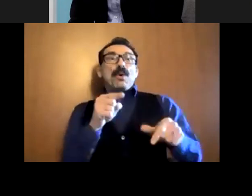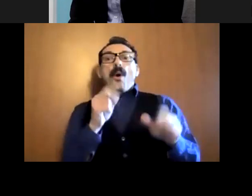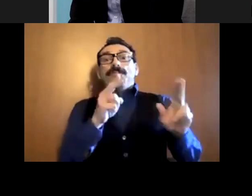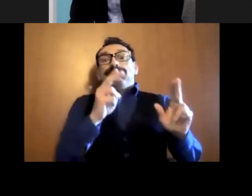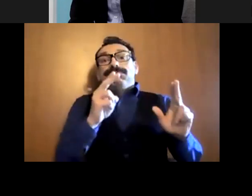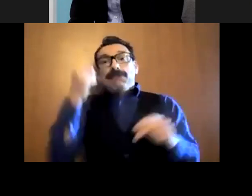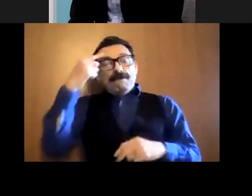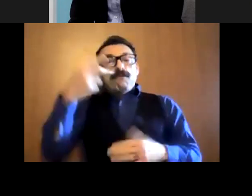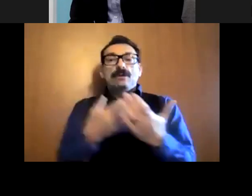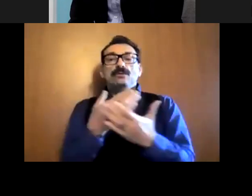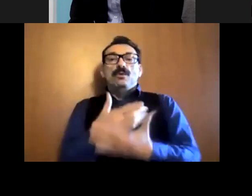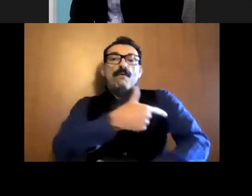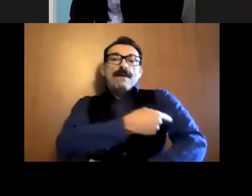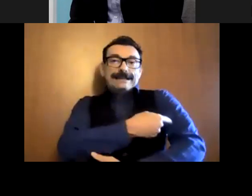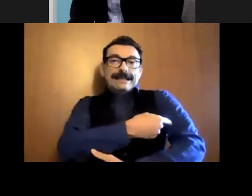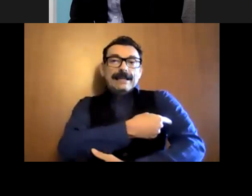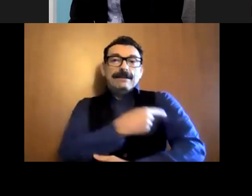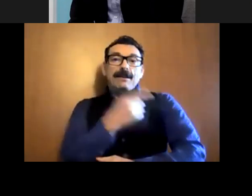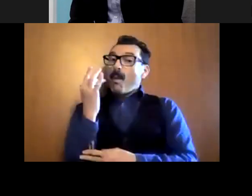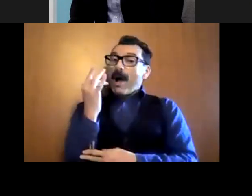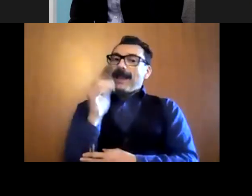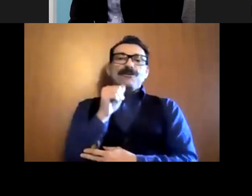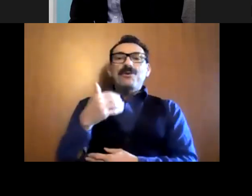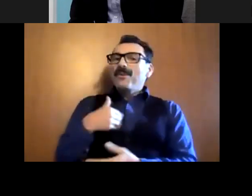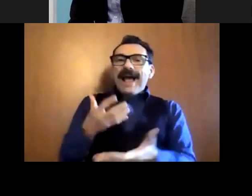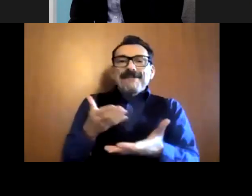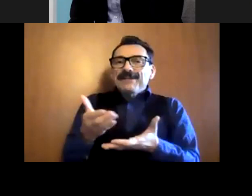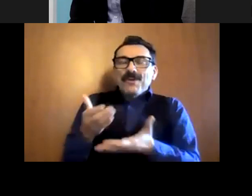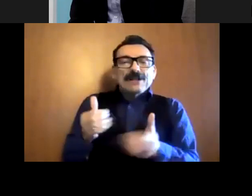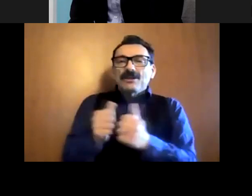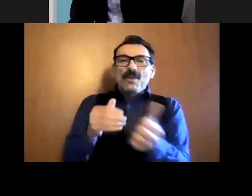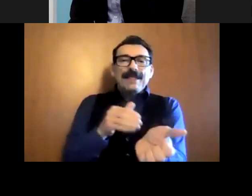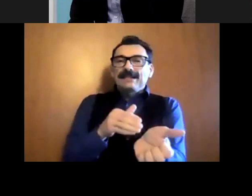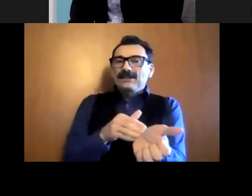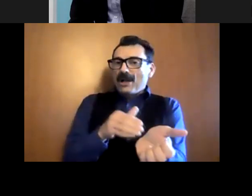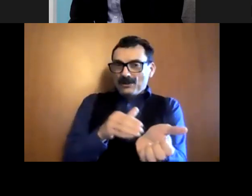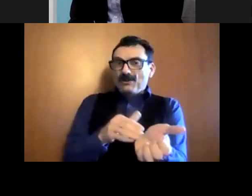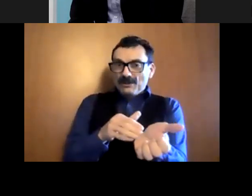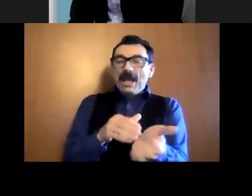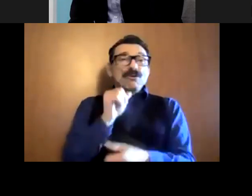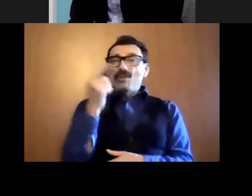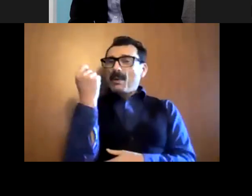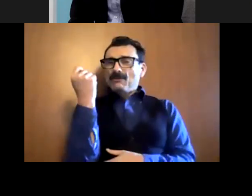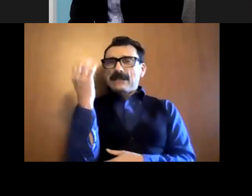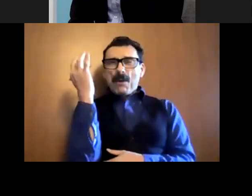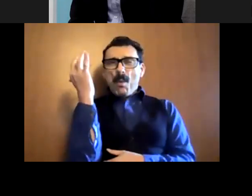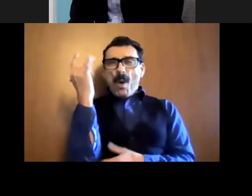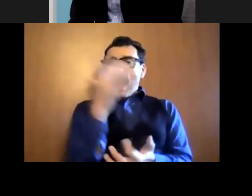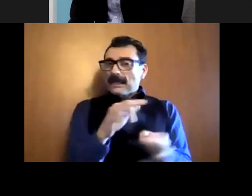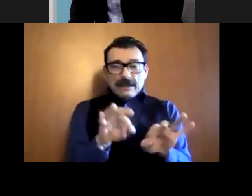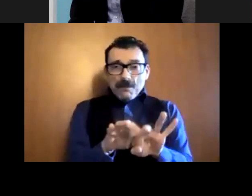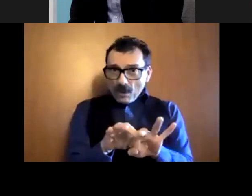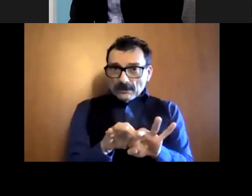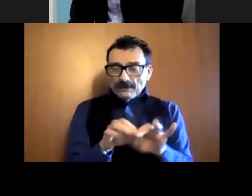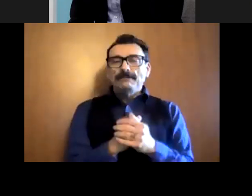regular interaction and don't get that information from that provider about why this is helpful and important. Another thing to keep